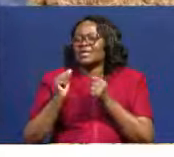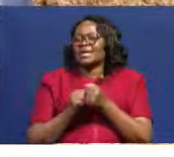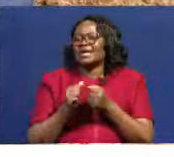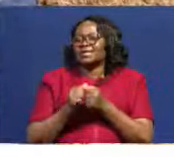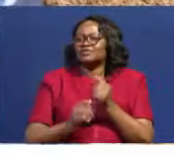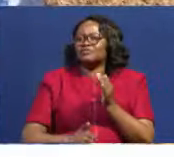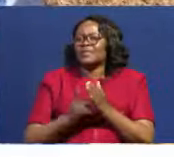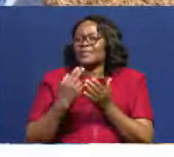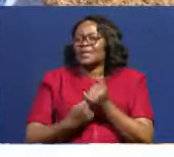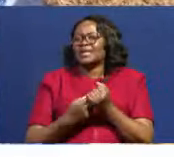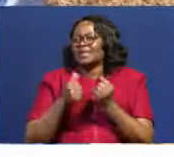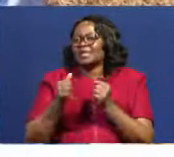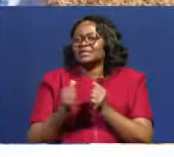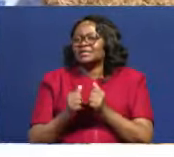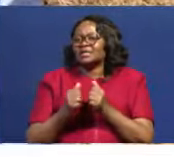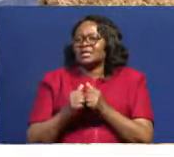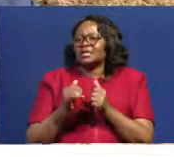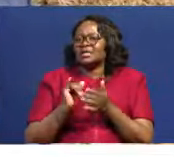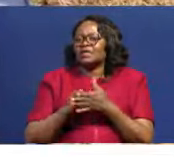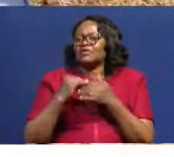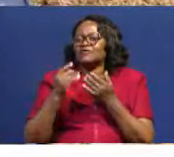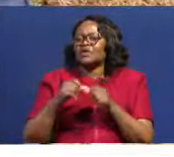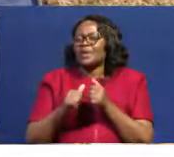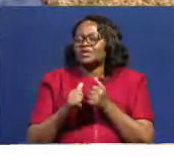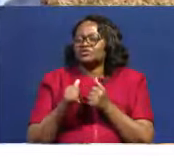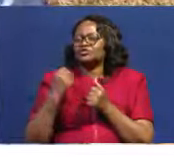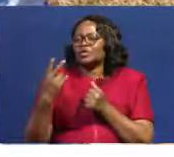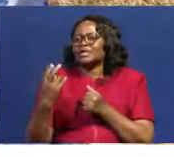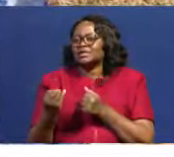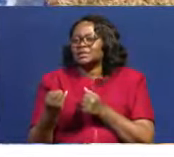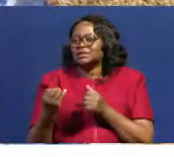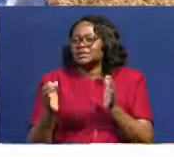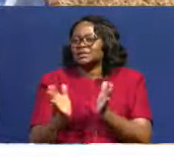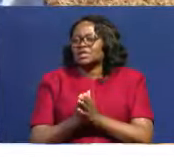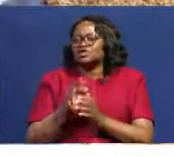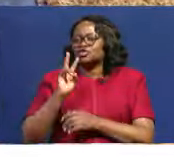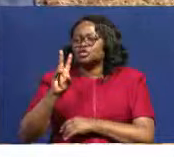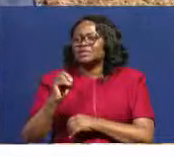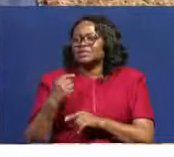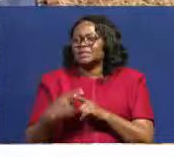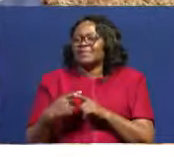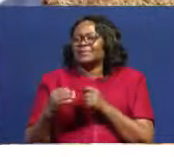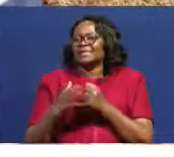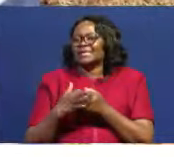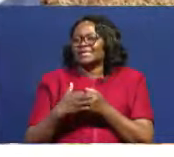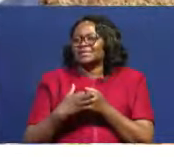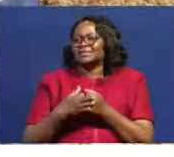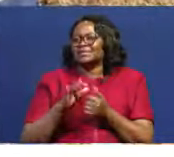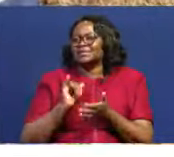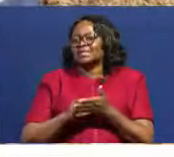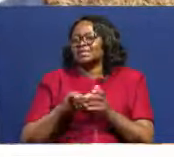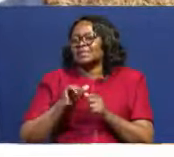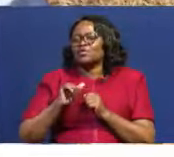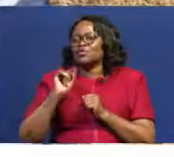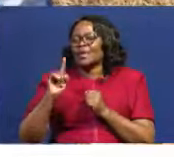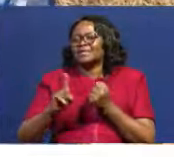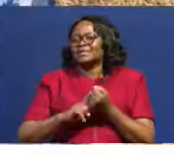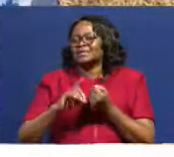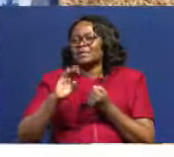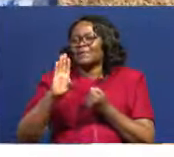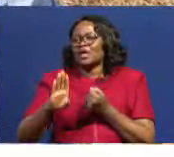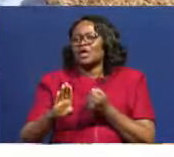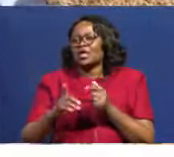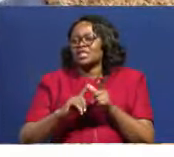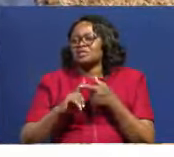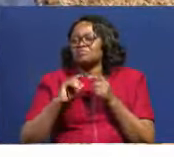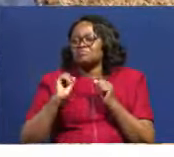partners another 10. So that will give you approximately 20. So 20 times 8, that will be talking about 160 billion. So